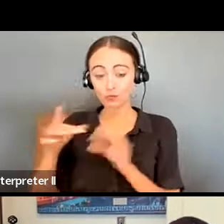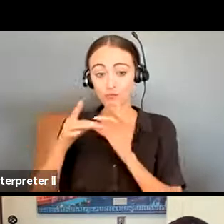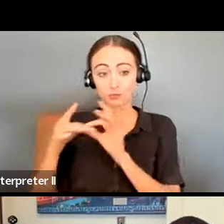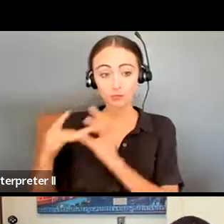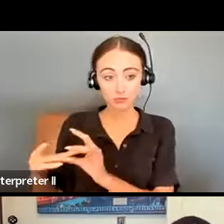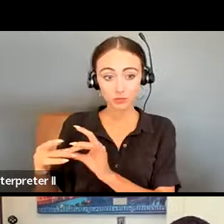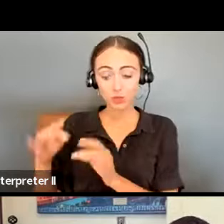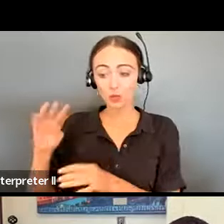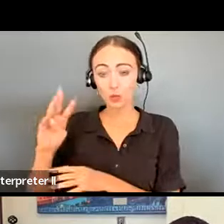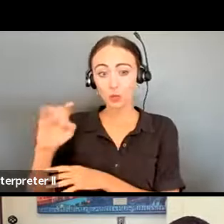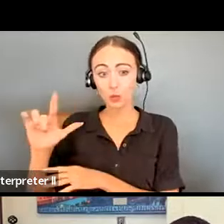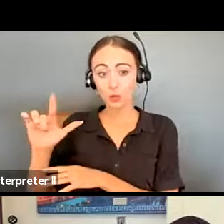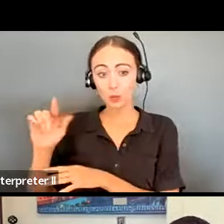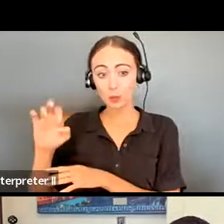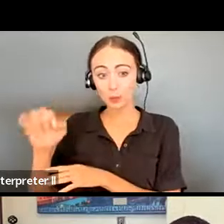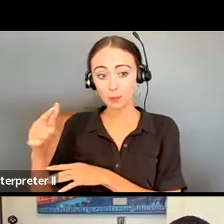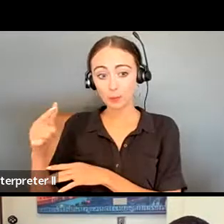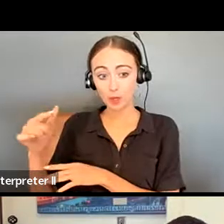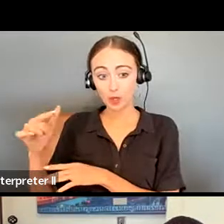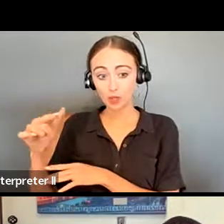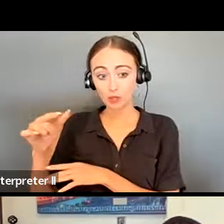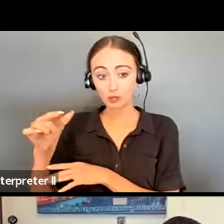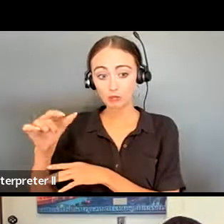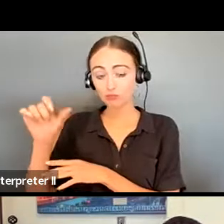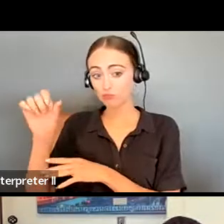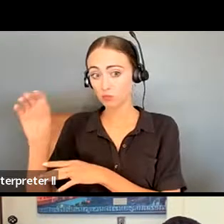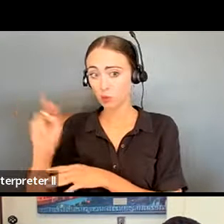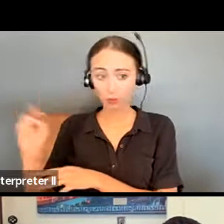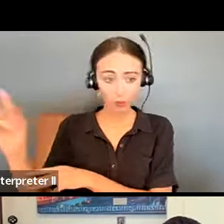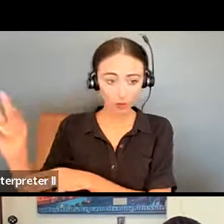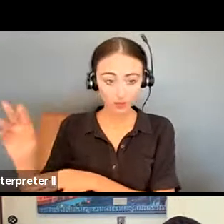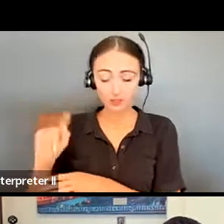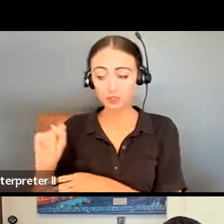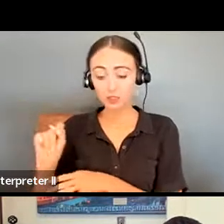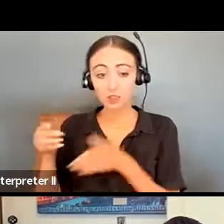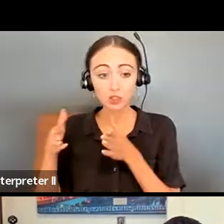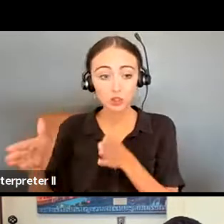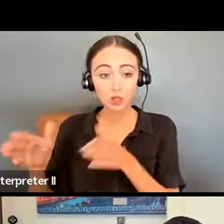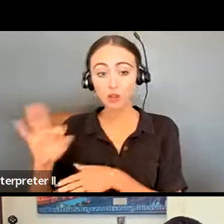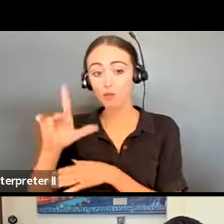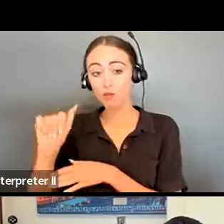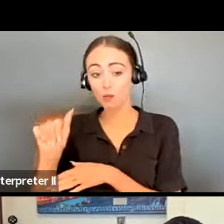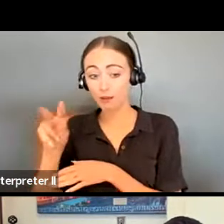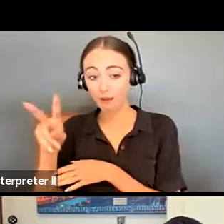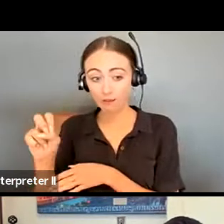Wiltberger Street Northwest, T Street, Florida Avenue,